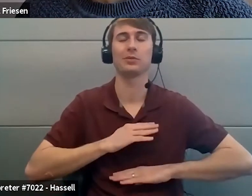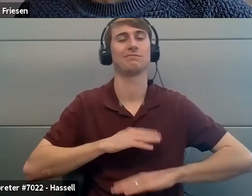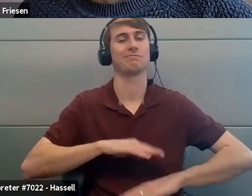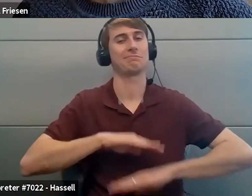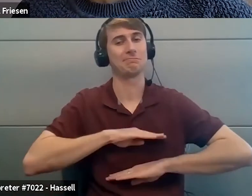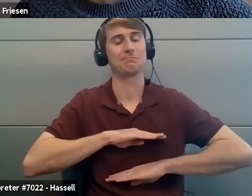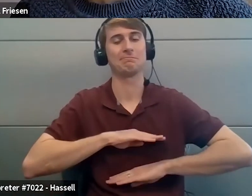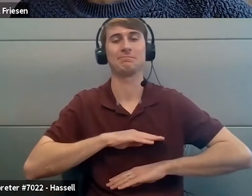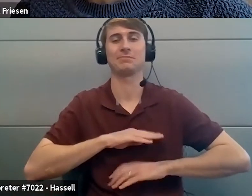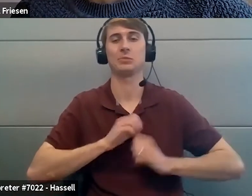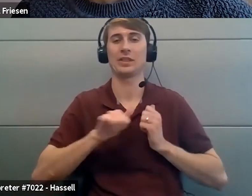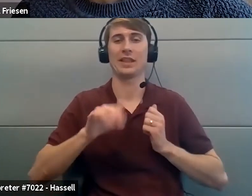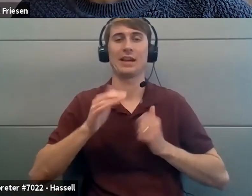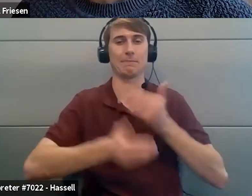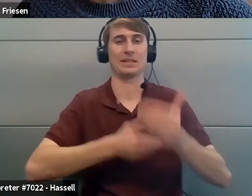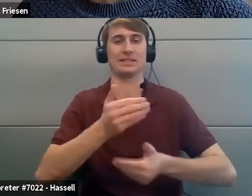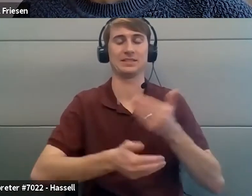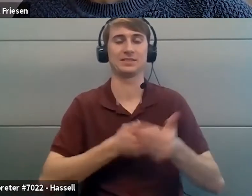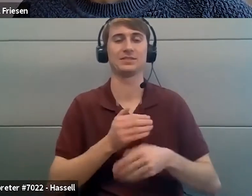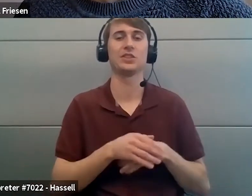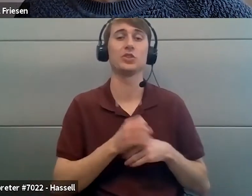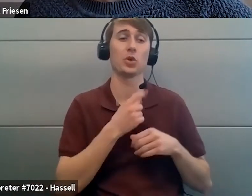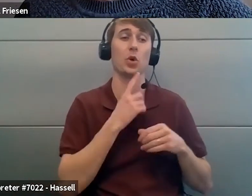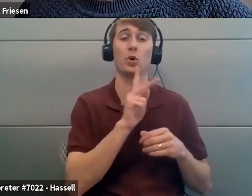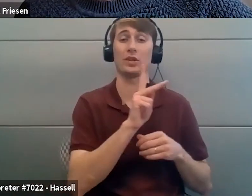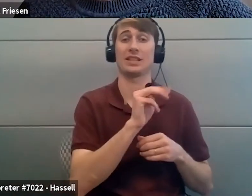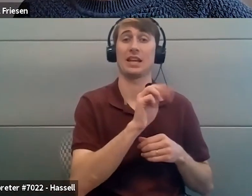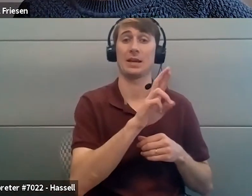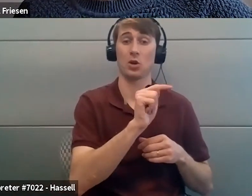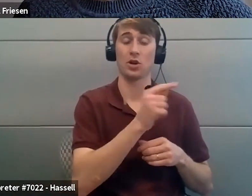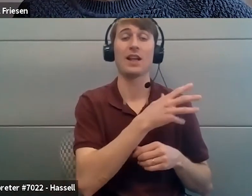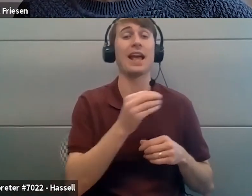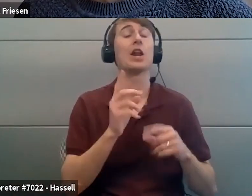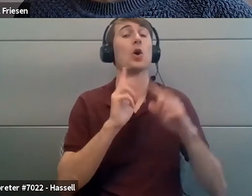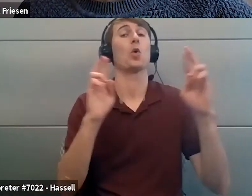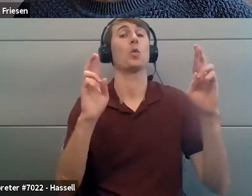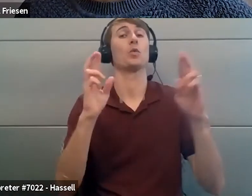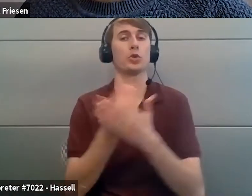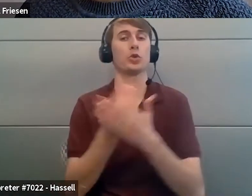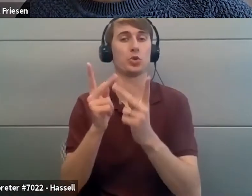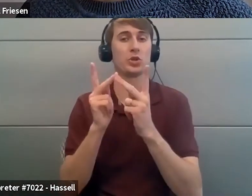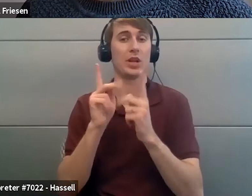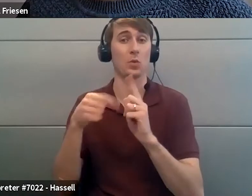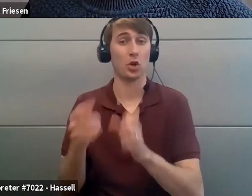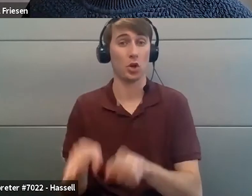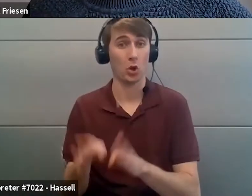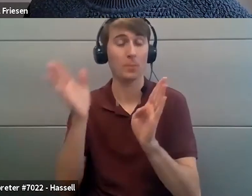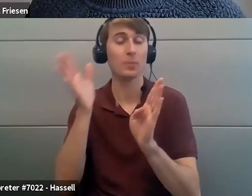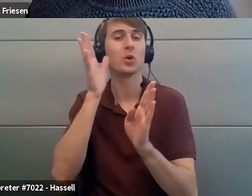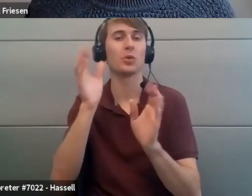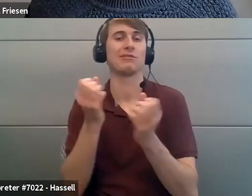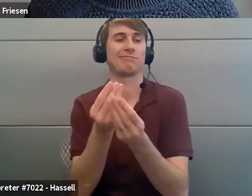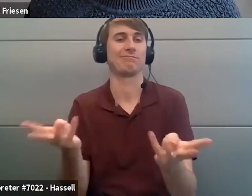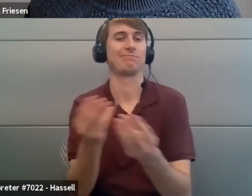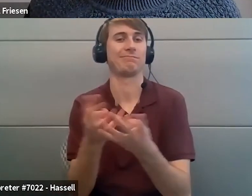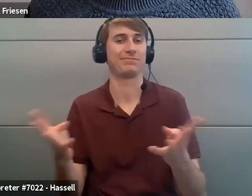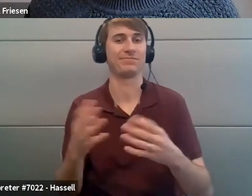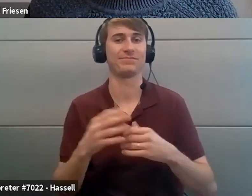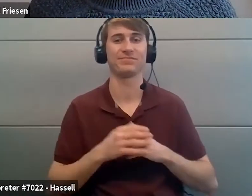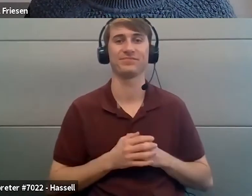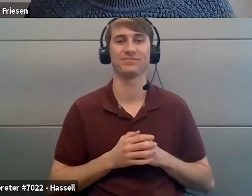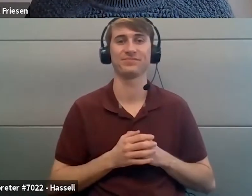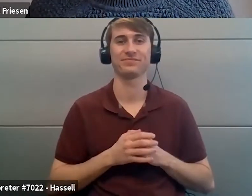here and also to our new site when it opens as well. That's really great that you can do this like in your living